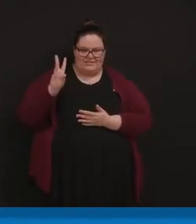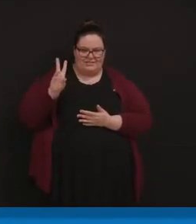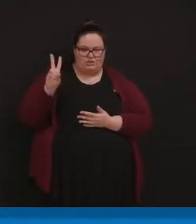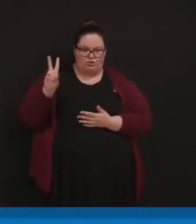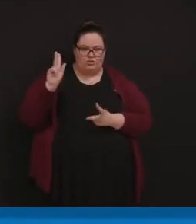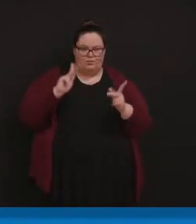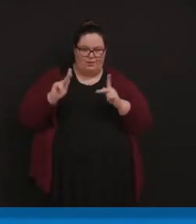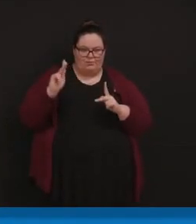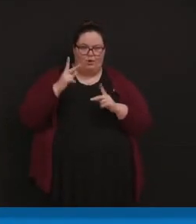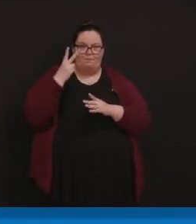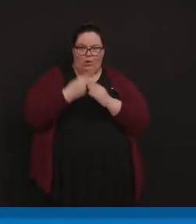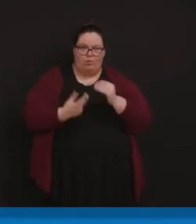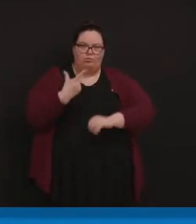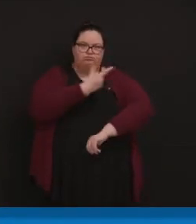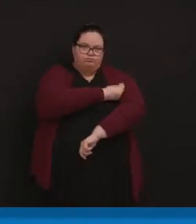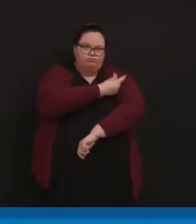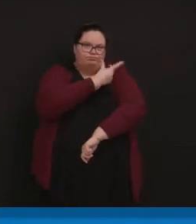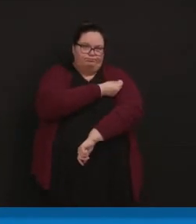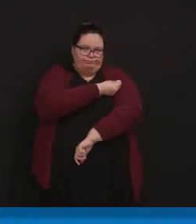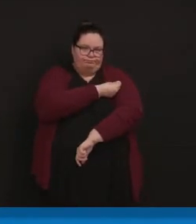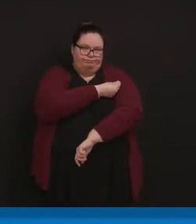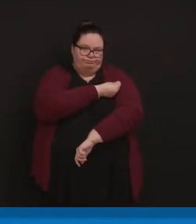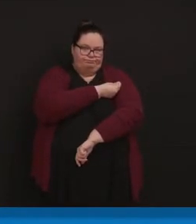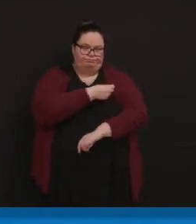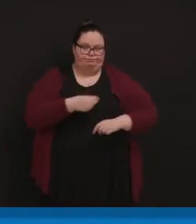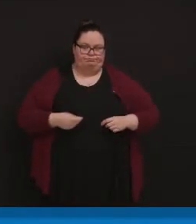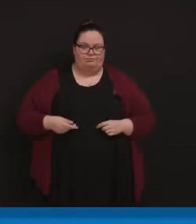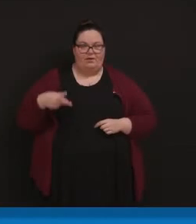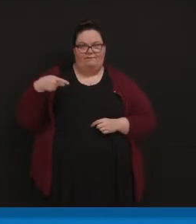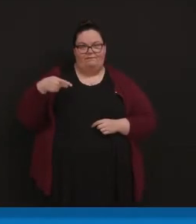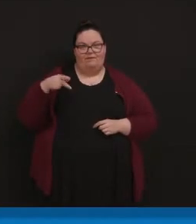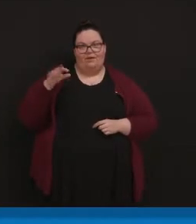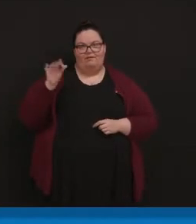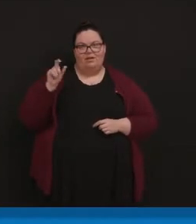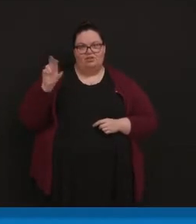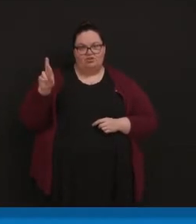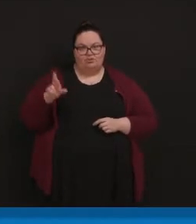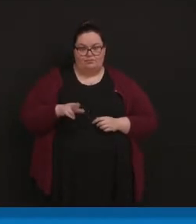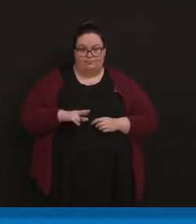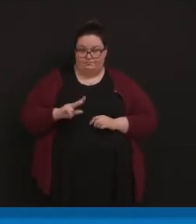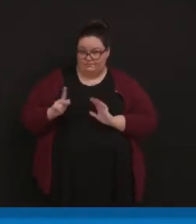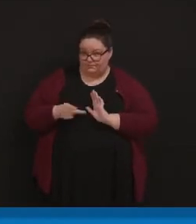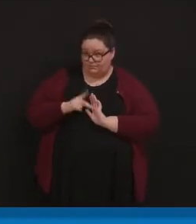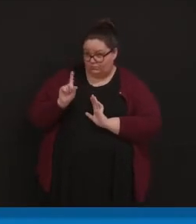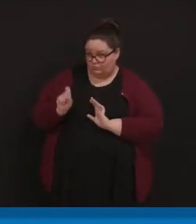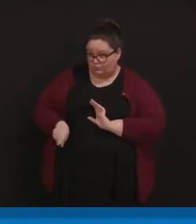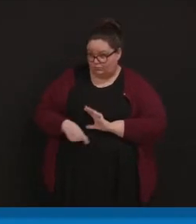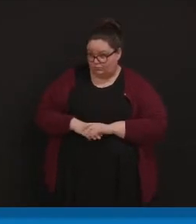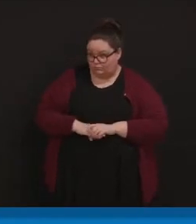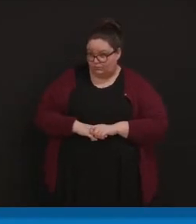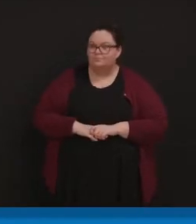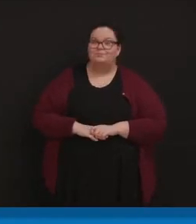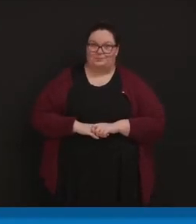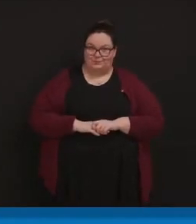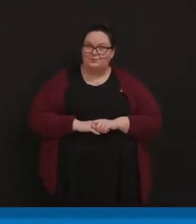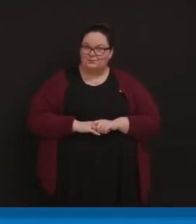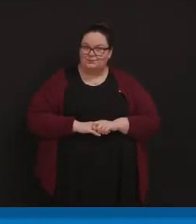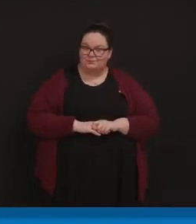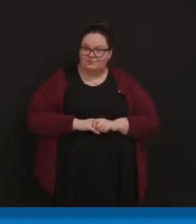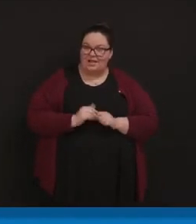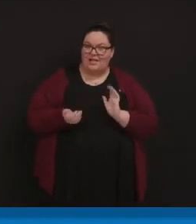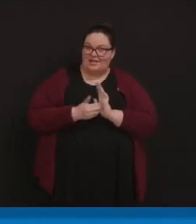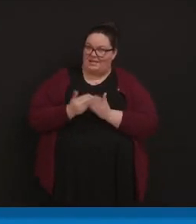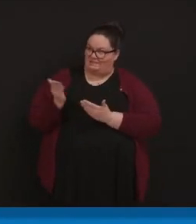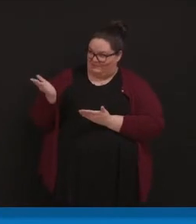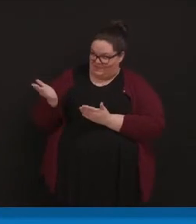1,862 people have received both doses of the Pfizer vaccine at this point in time. Do you have a follow-up, Ms. Hogarth? I do. For